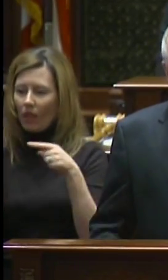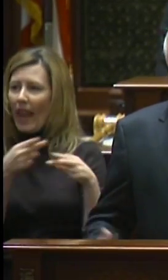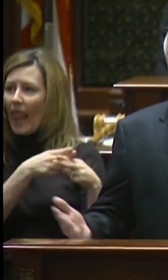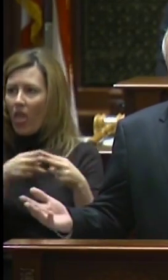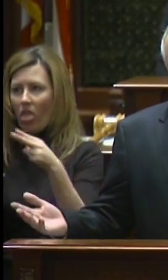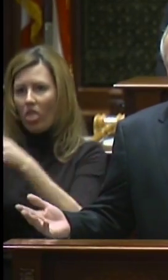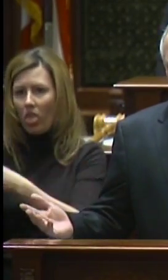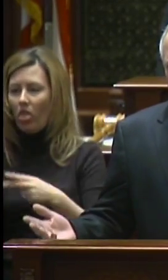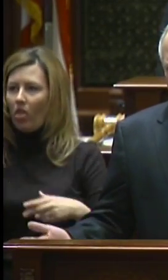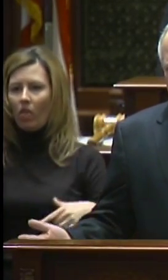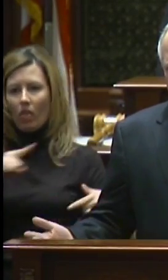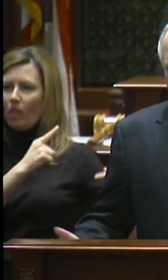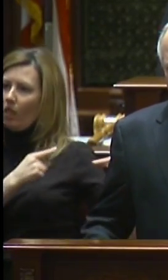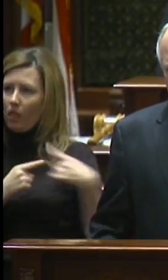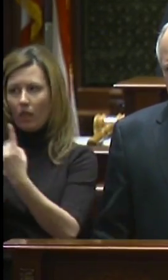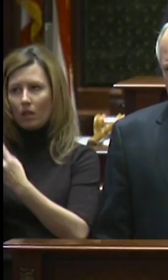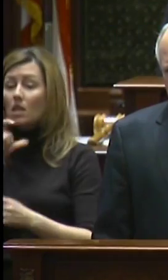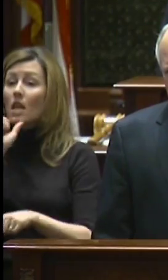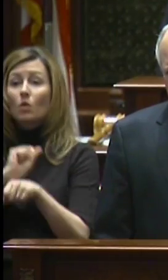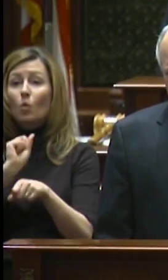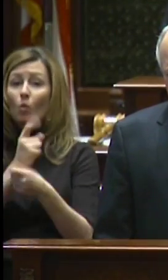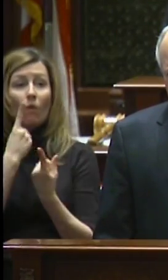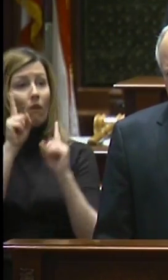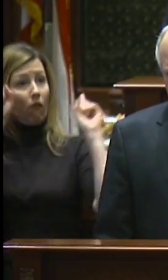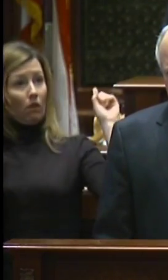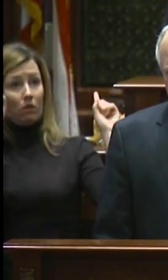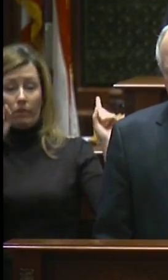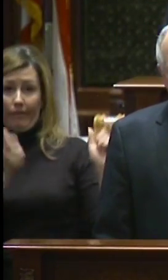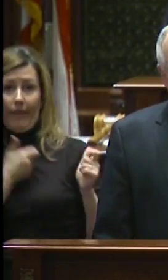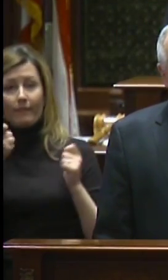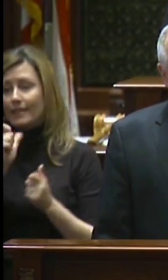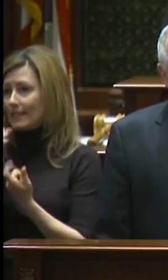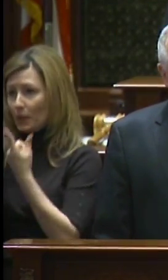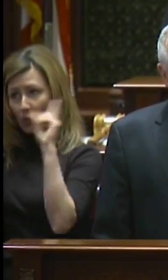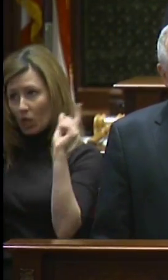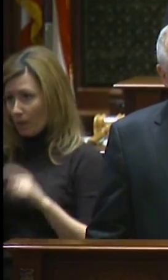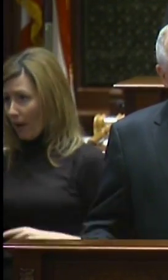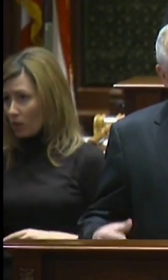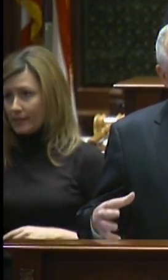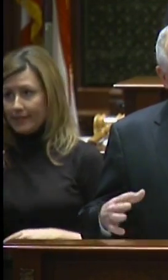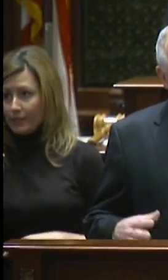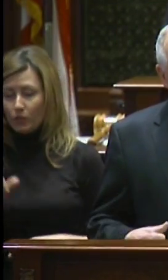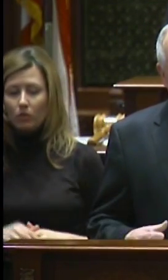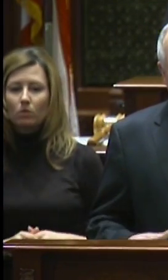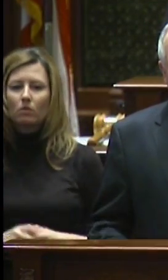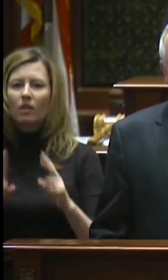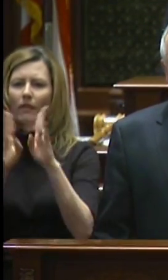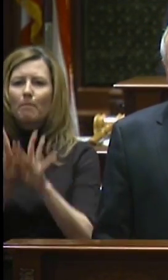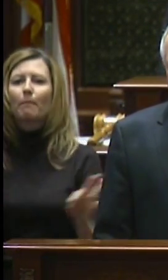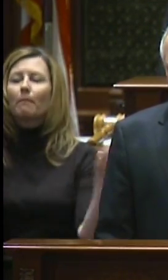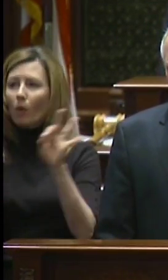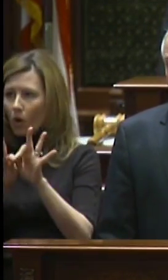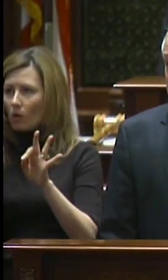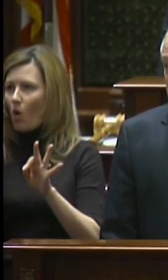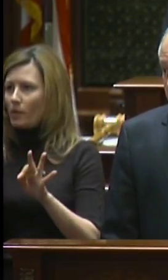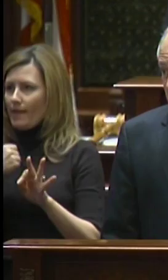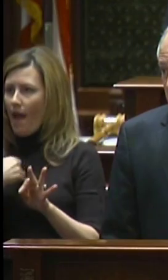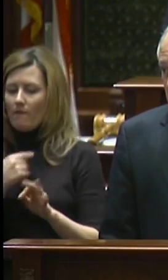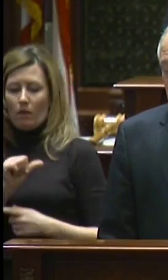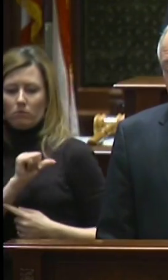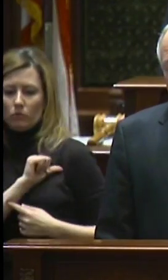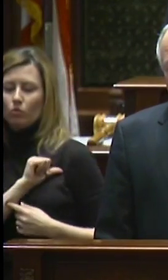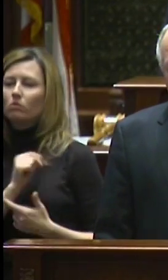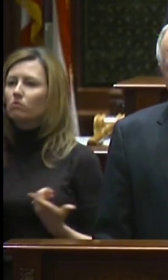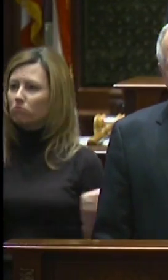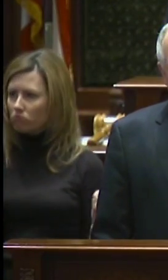name-calling. It doesn't work in life. It doesn't work in a democracy. It's very important that we always have an attitude of